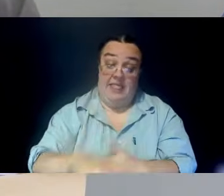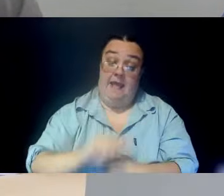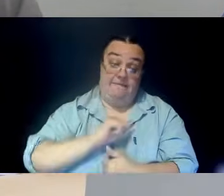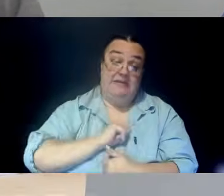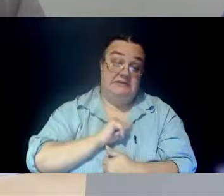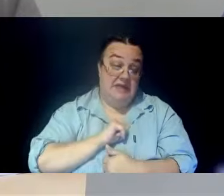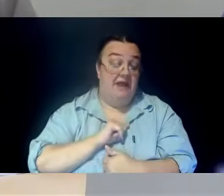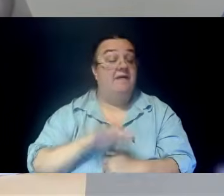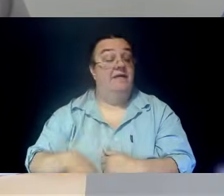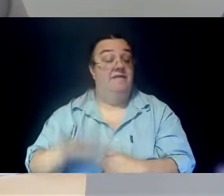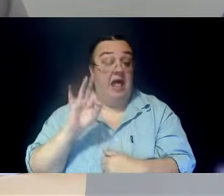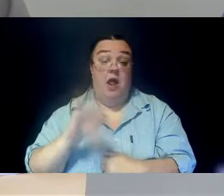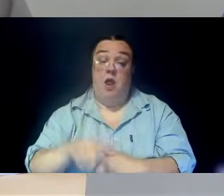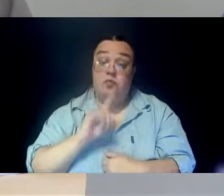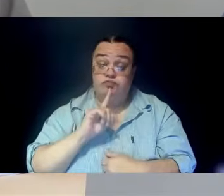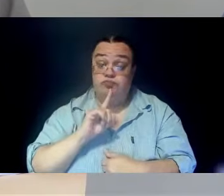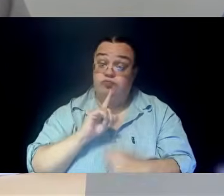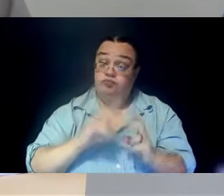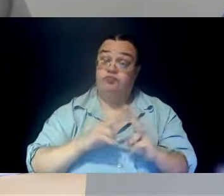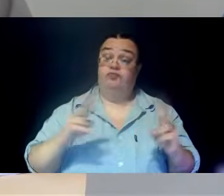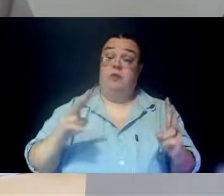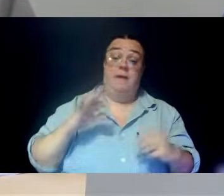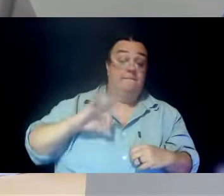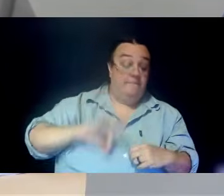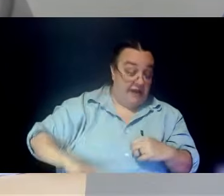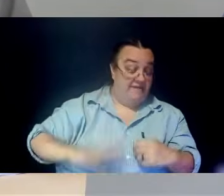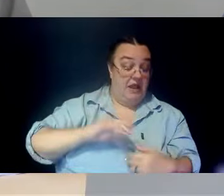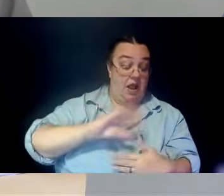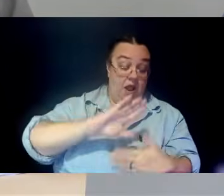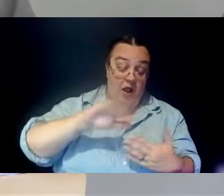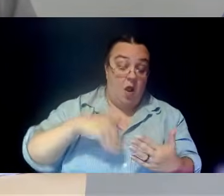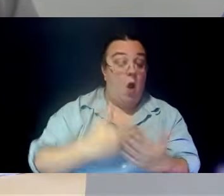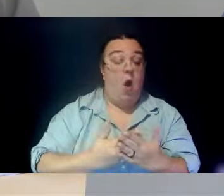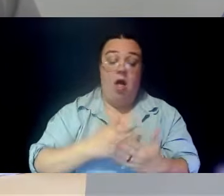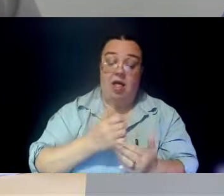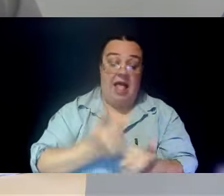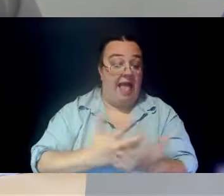was extremely beneficial, and all of it being confidential. The only